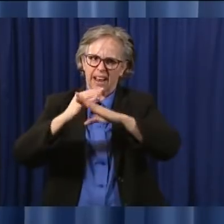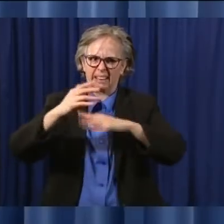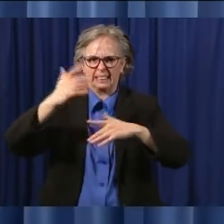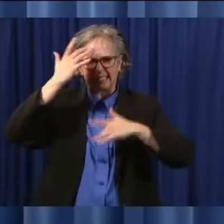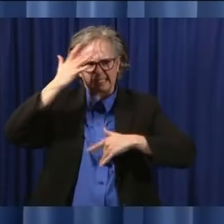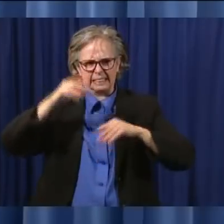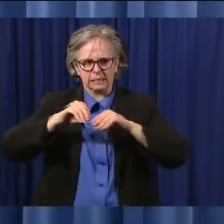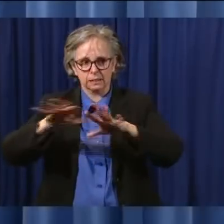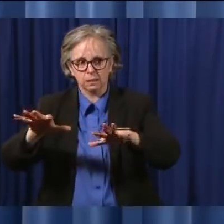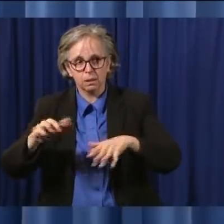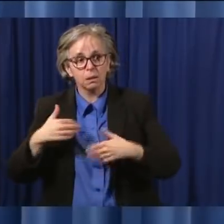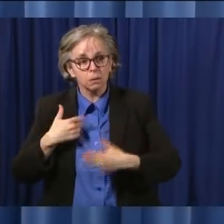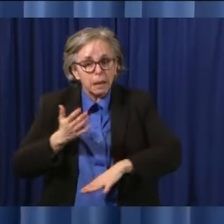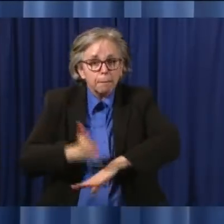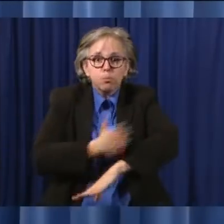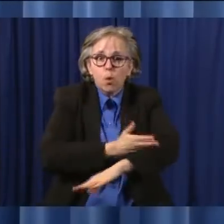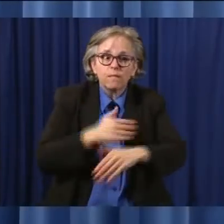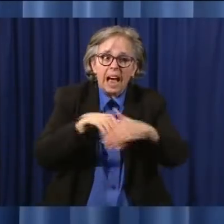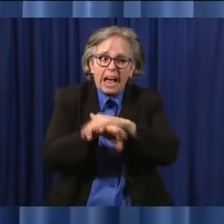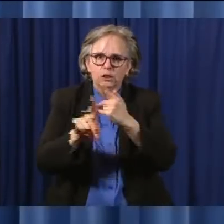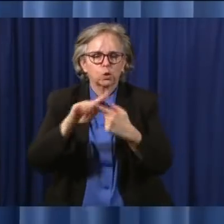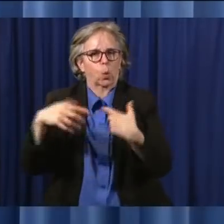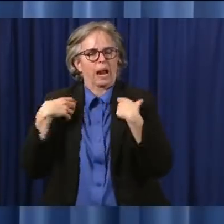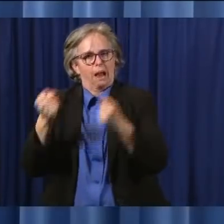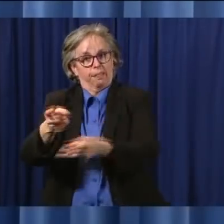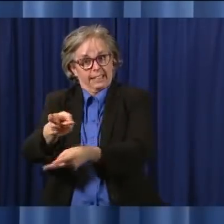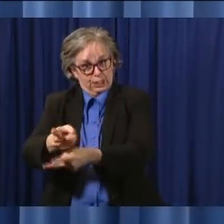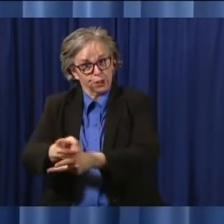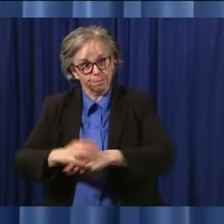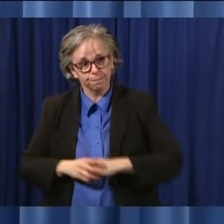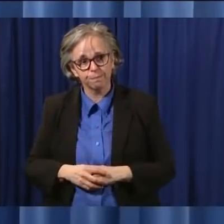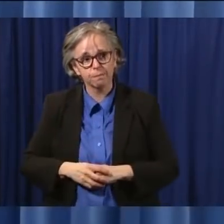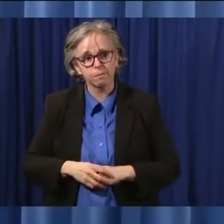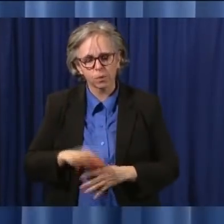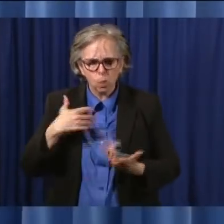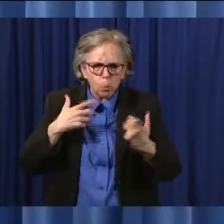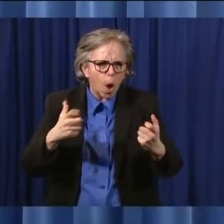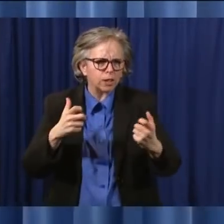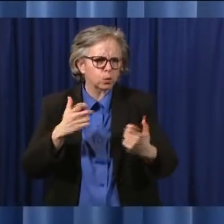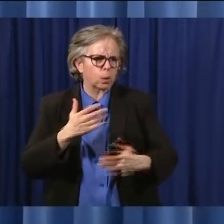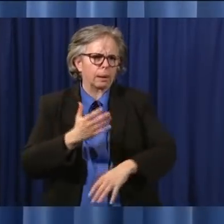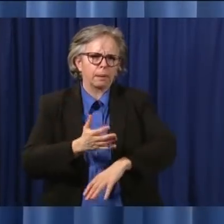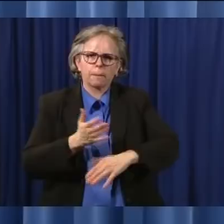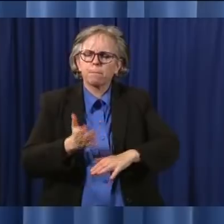the health and well-being of all Ohioans, no matter where they live.